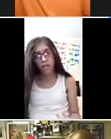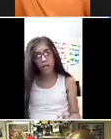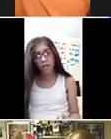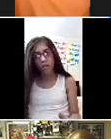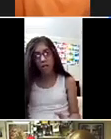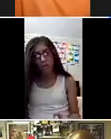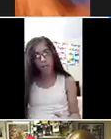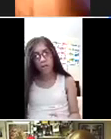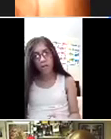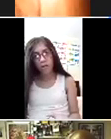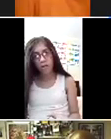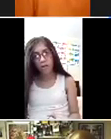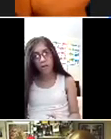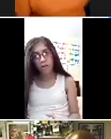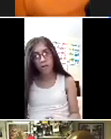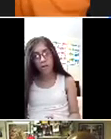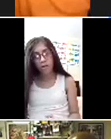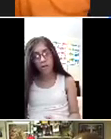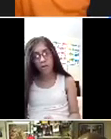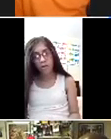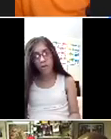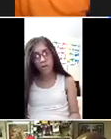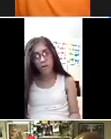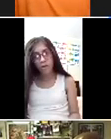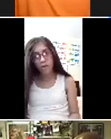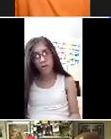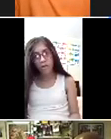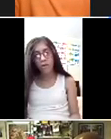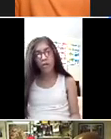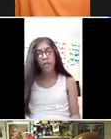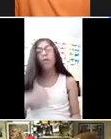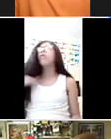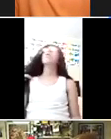Oh, my. I'm going to read the second paragraph.